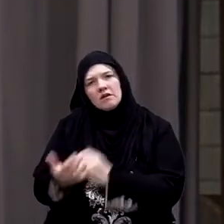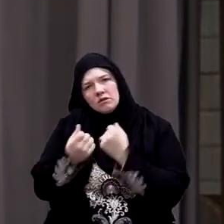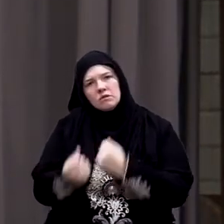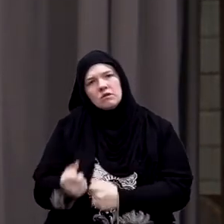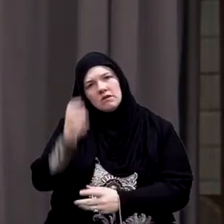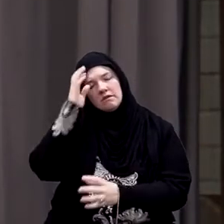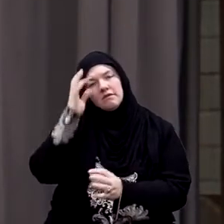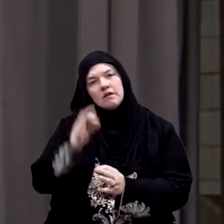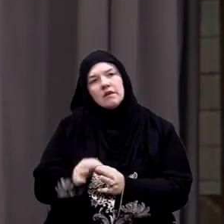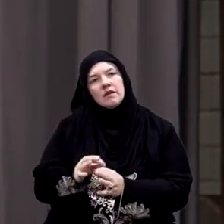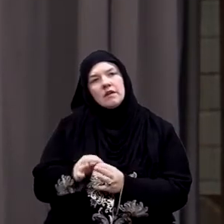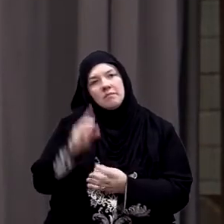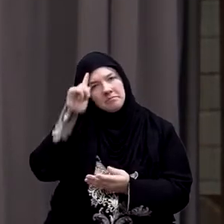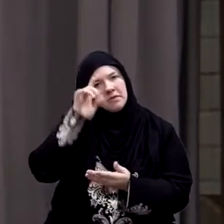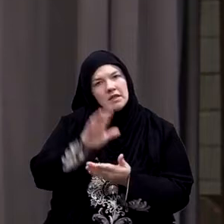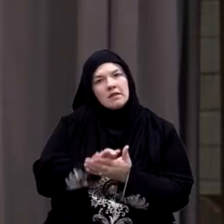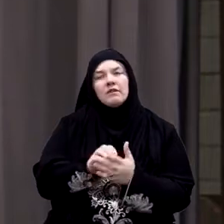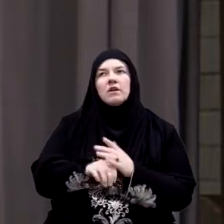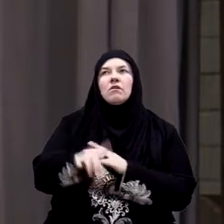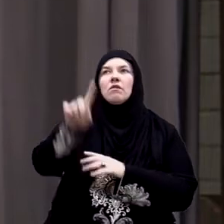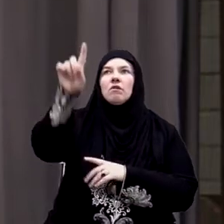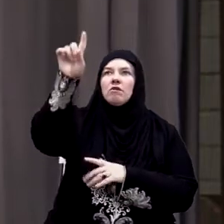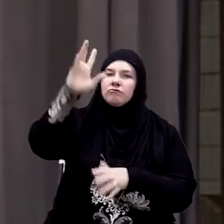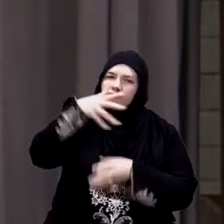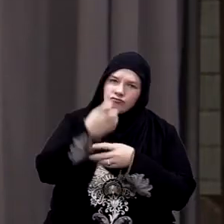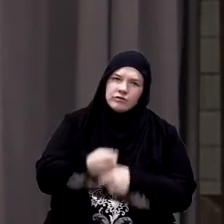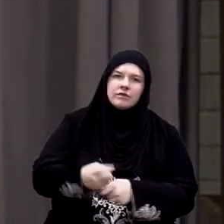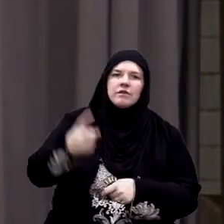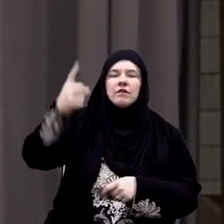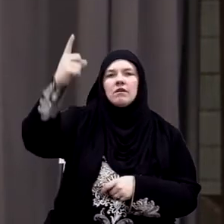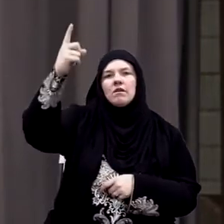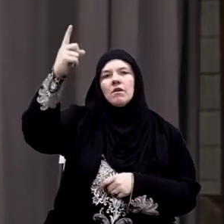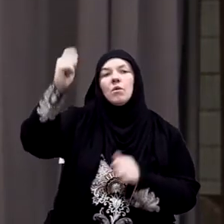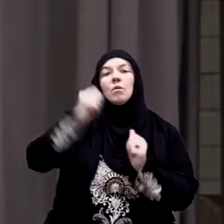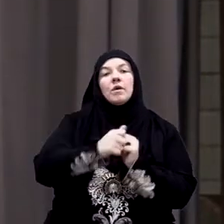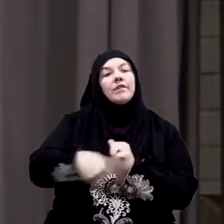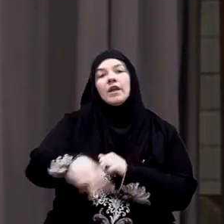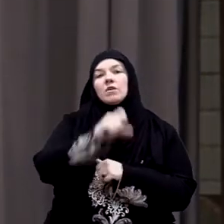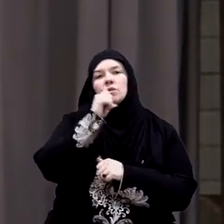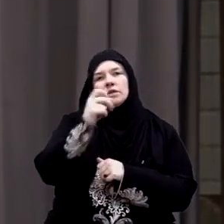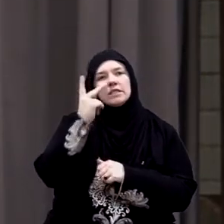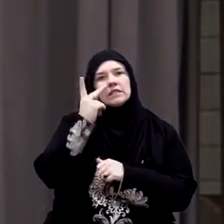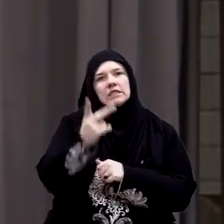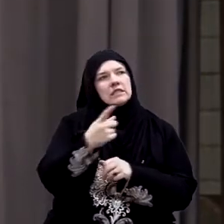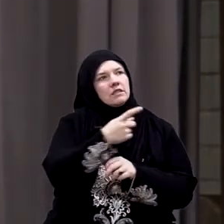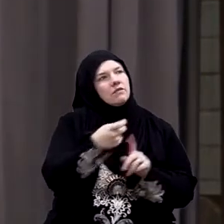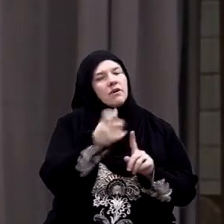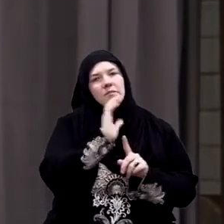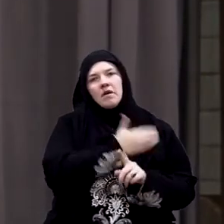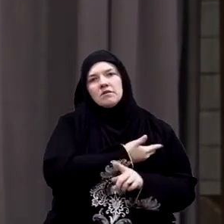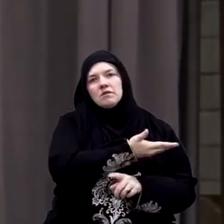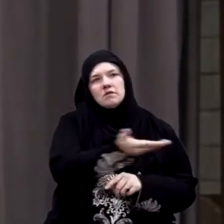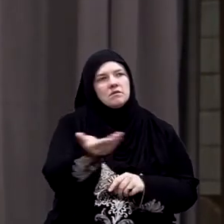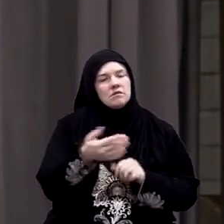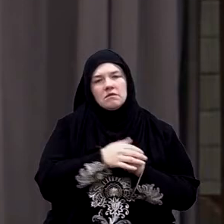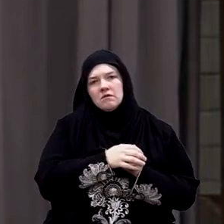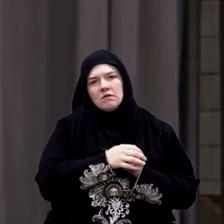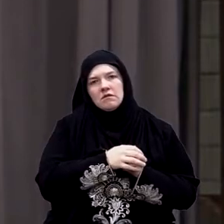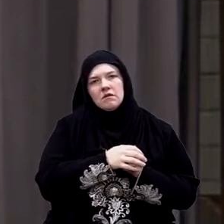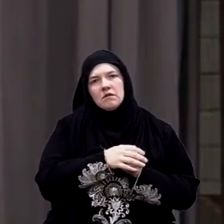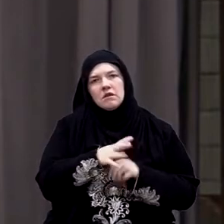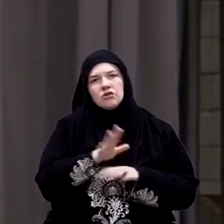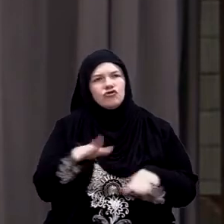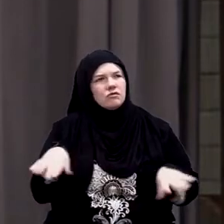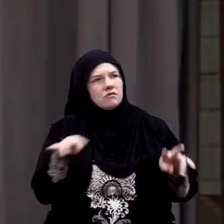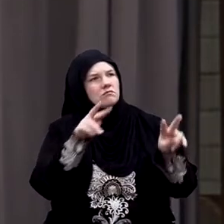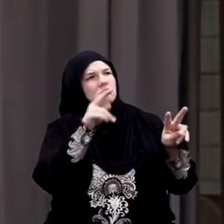faithful, believing in Allah, trusting Allah, when they do not see this from us,